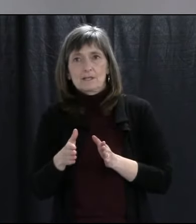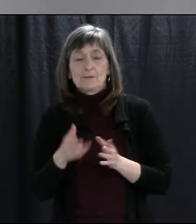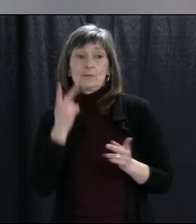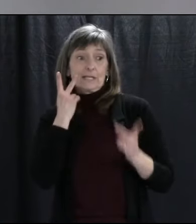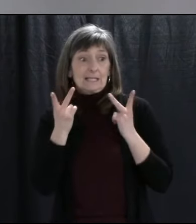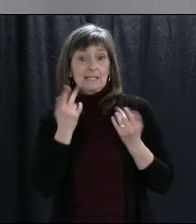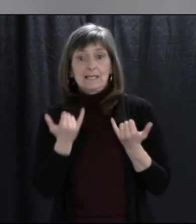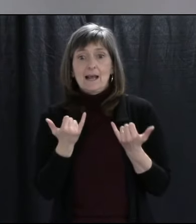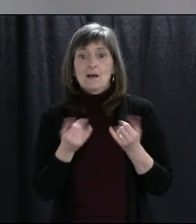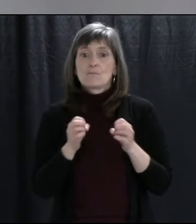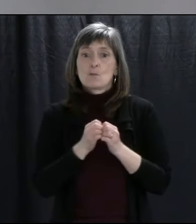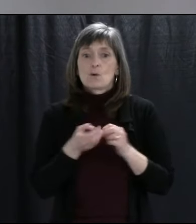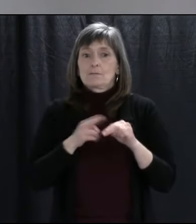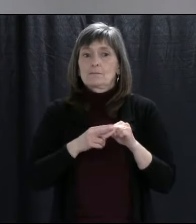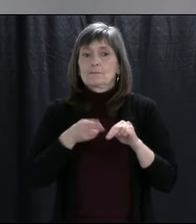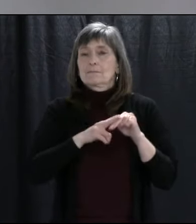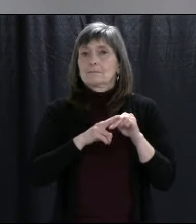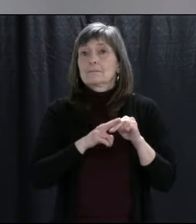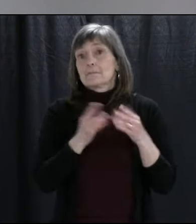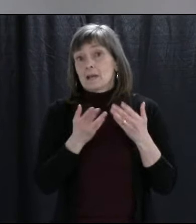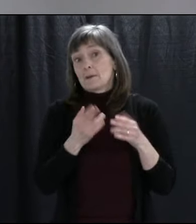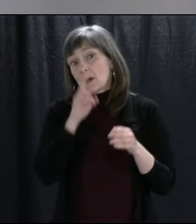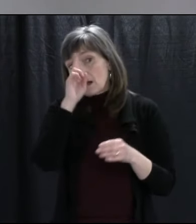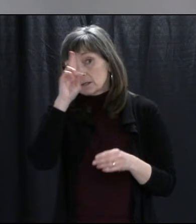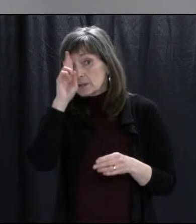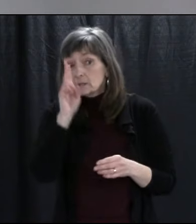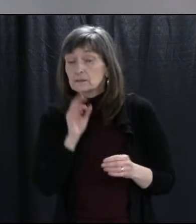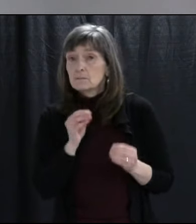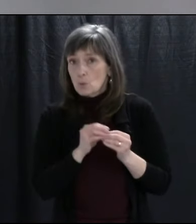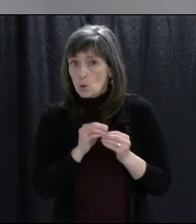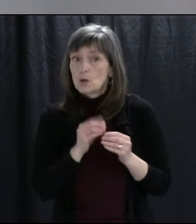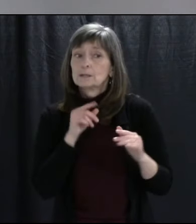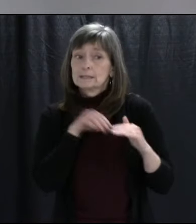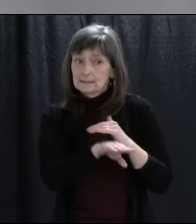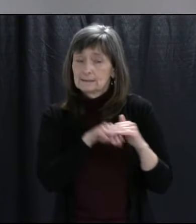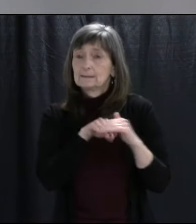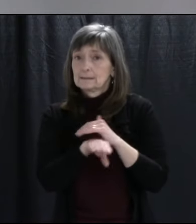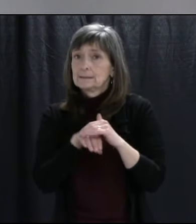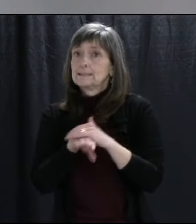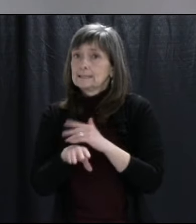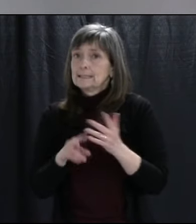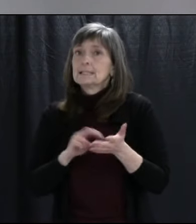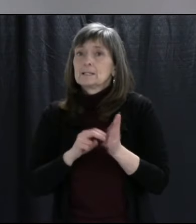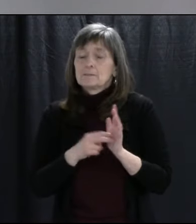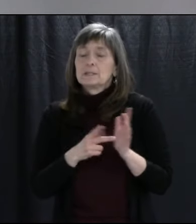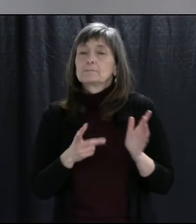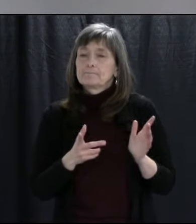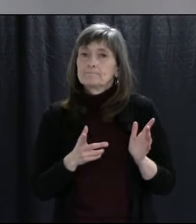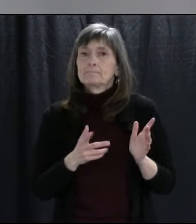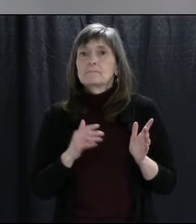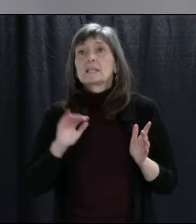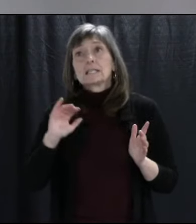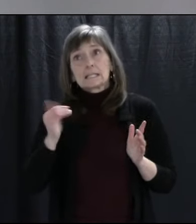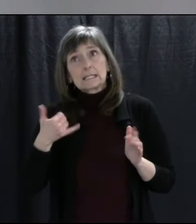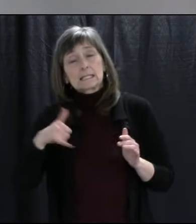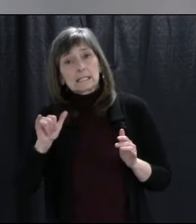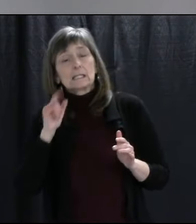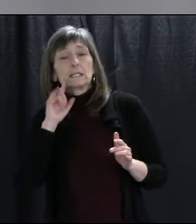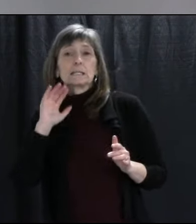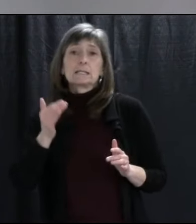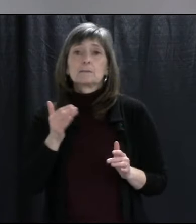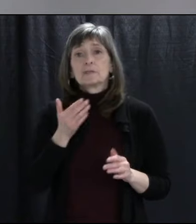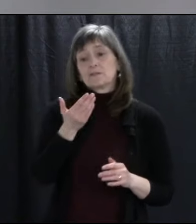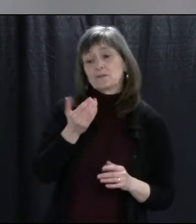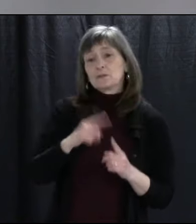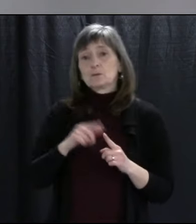people hospitalized. You can see the trend is still showing anywhere from 15 to 20 new cases a